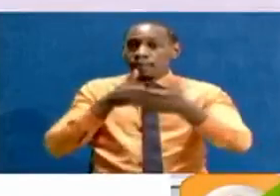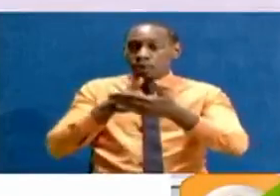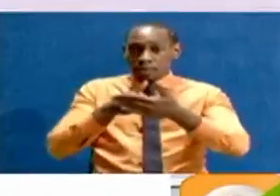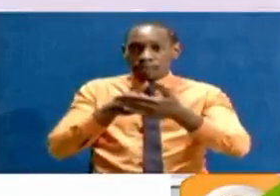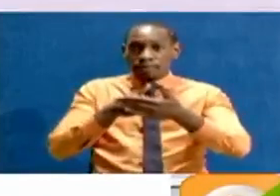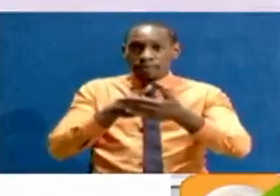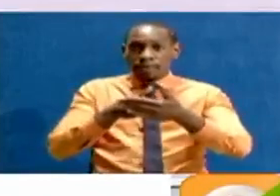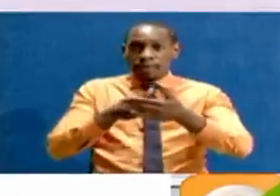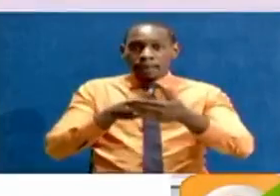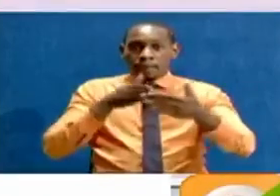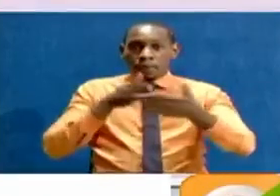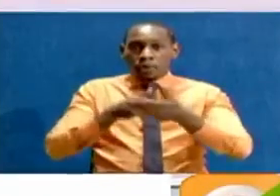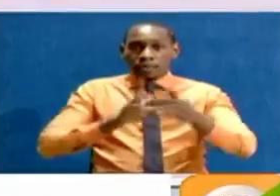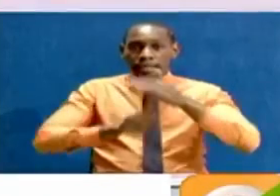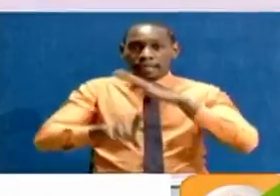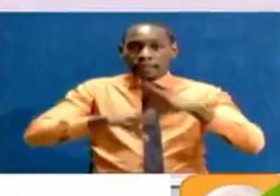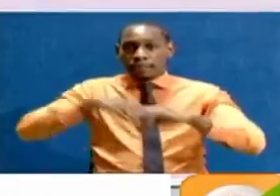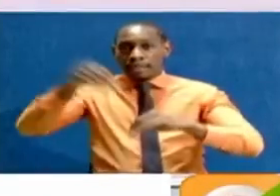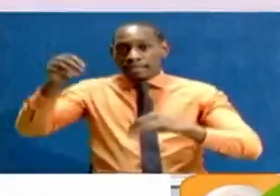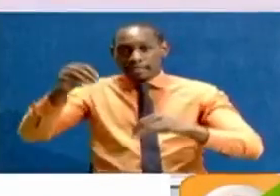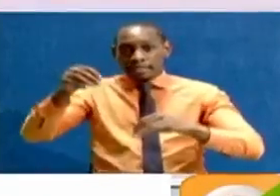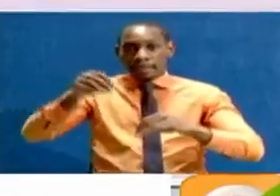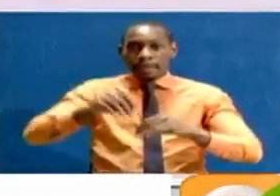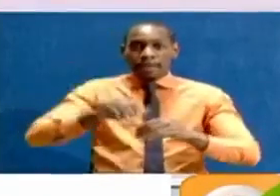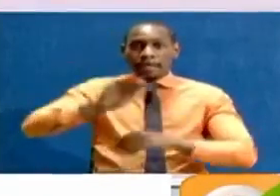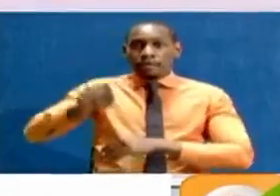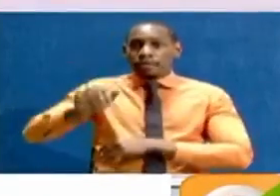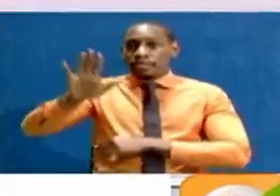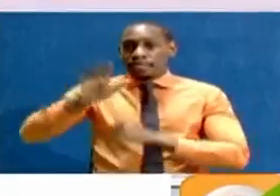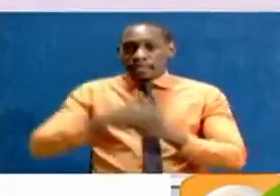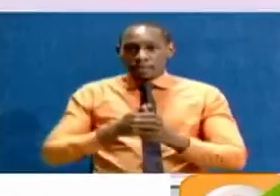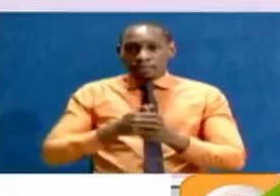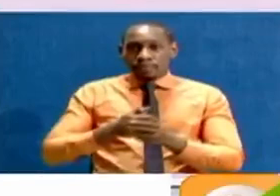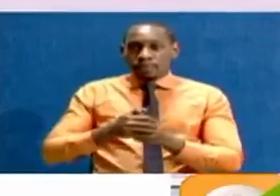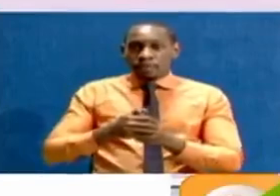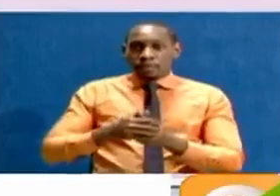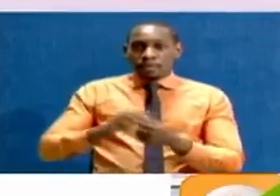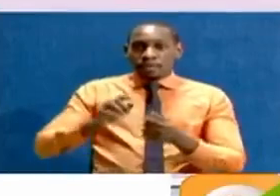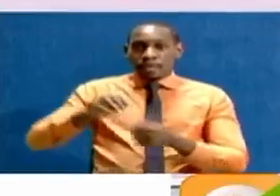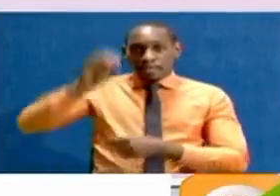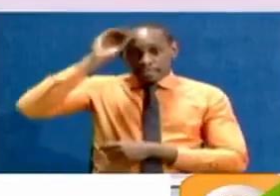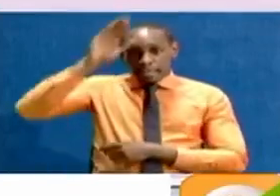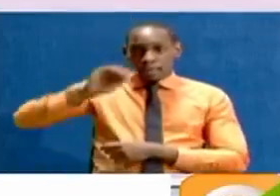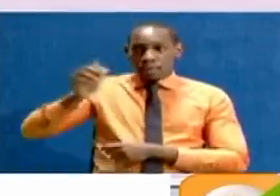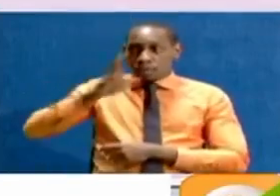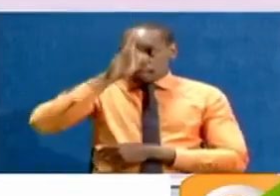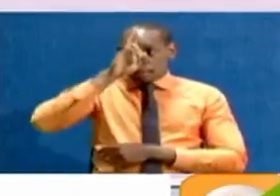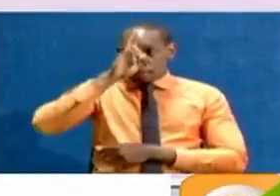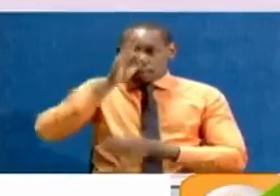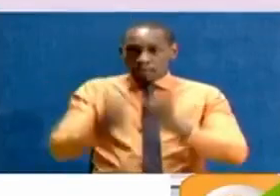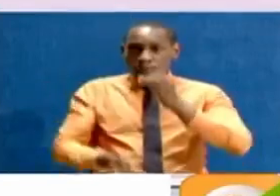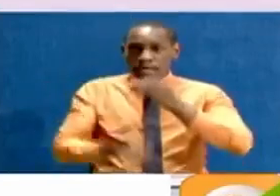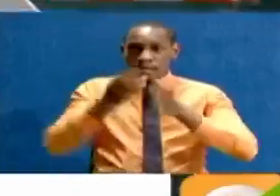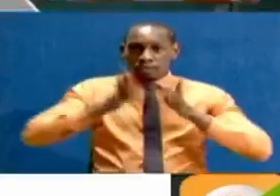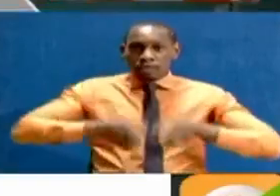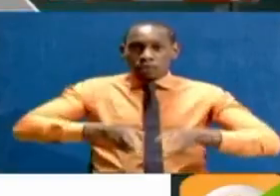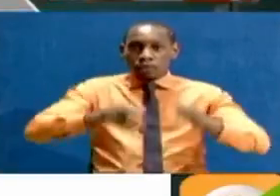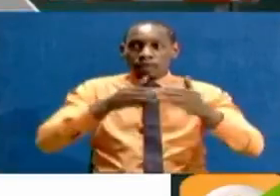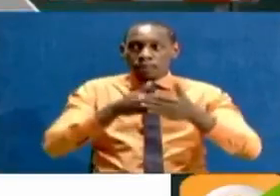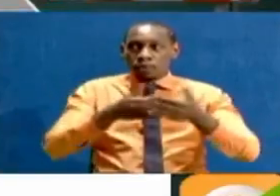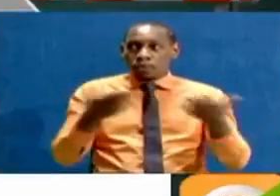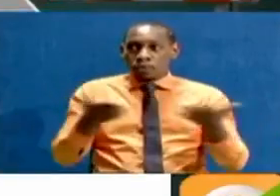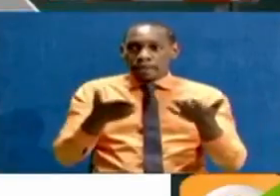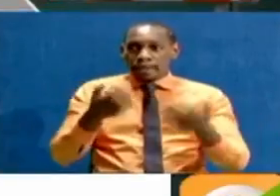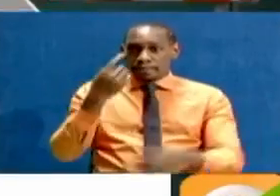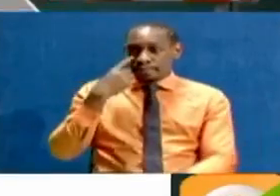roadblocks to deter entry and exit from the five counties in a neighboring Kiambu County. Police will put up roadblocks